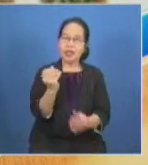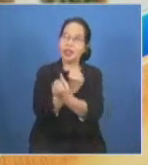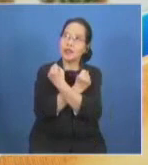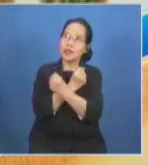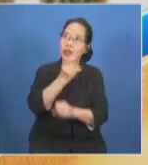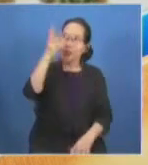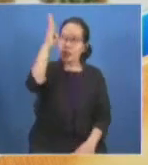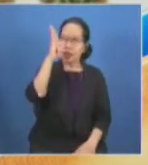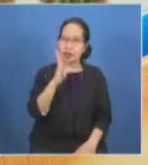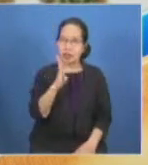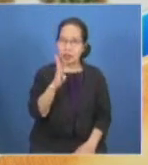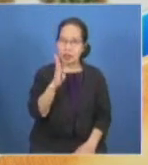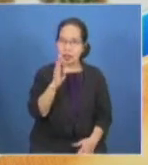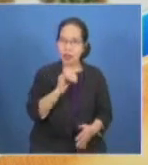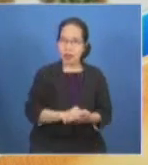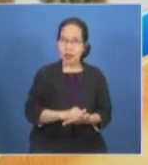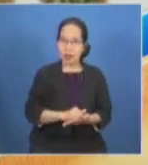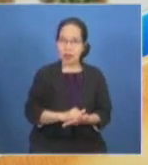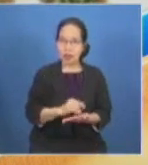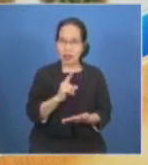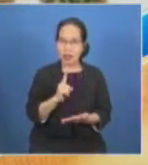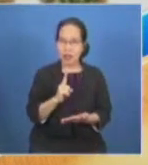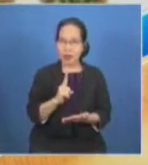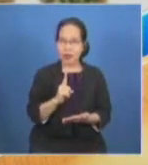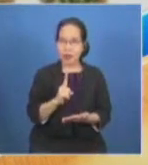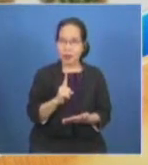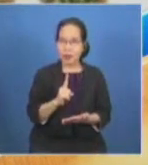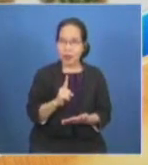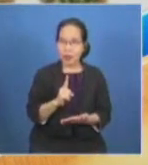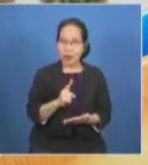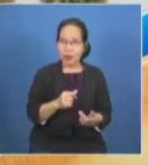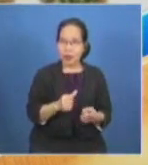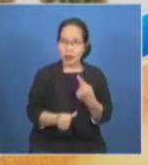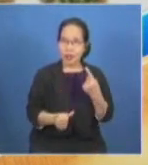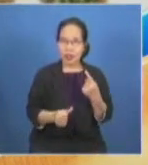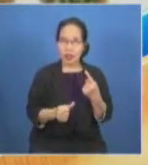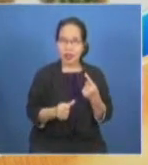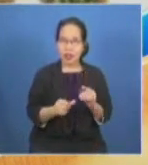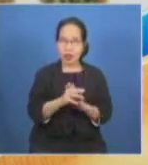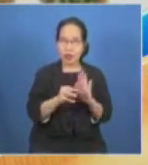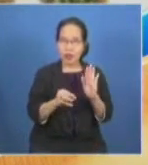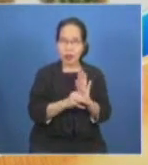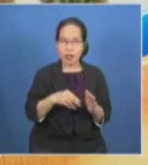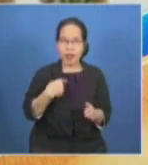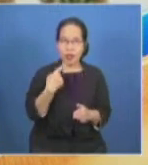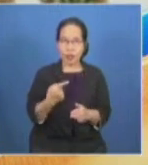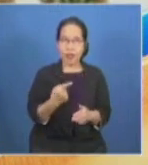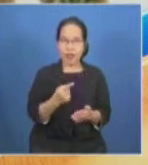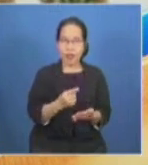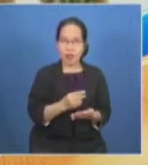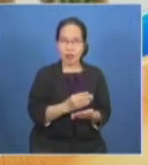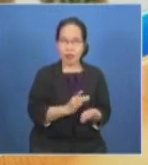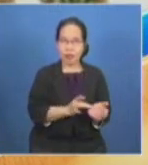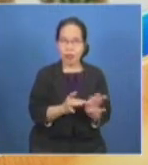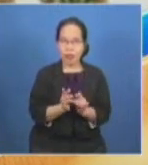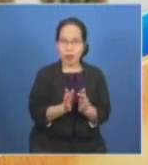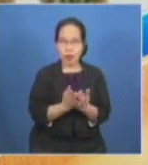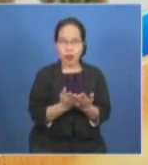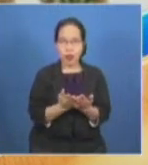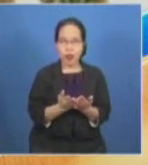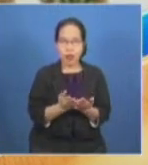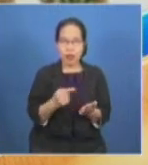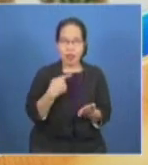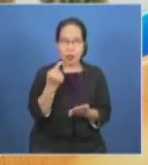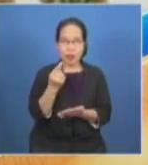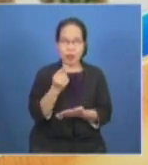Respond to our request. Now, what the Bible says with regard to love of God, what is one of the primary doctrines